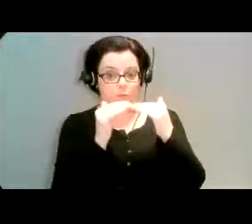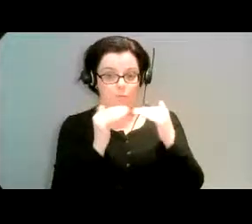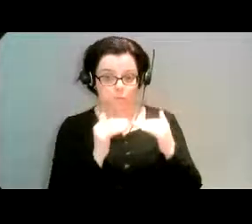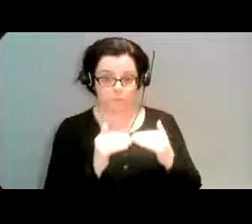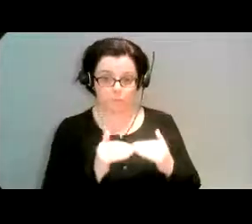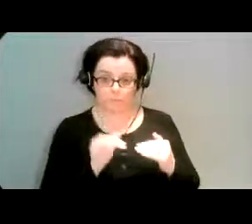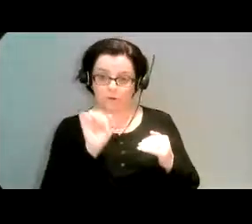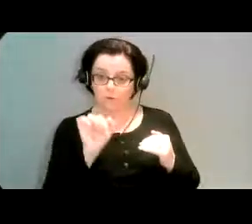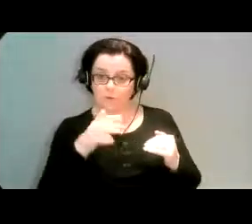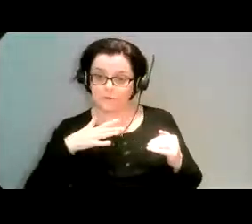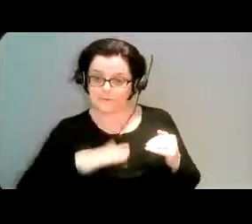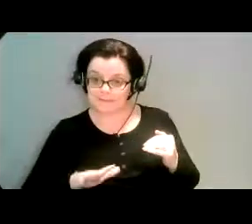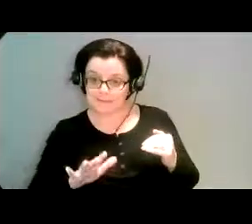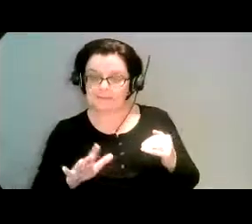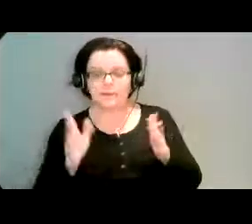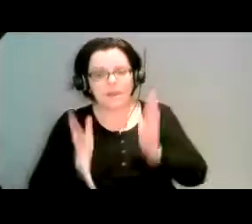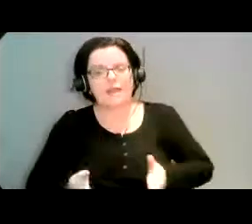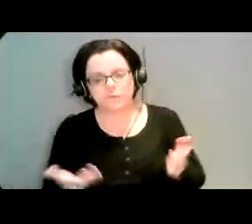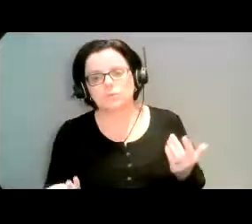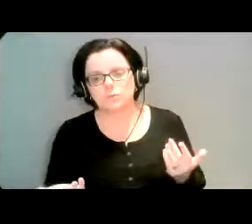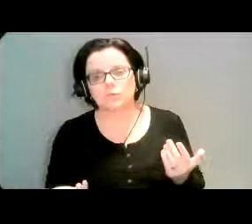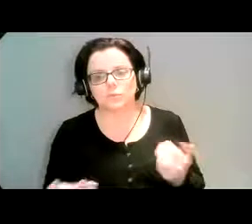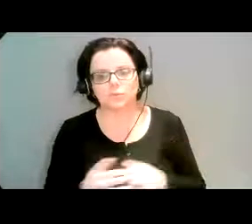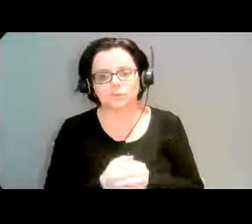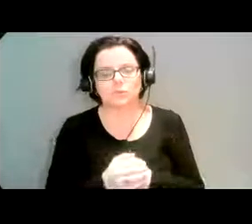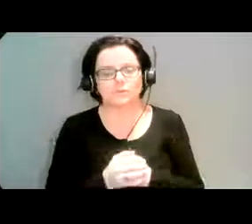those needs, no matter what.